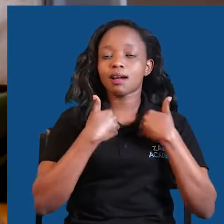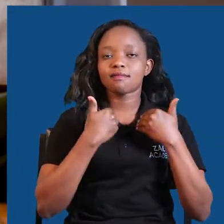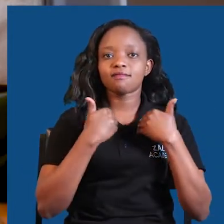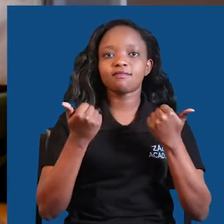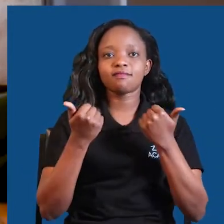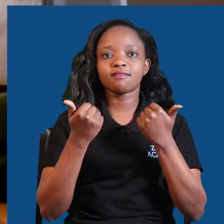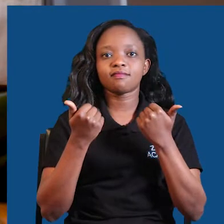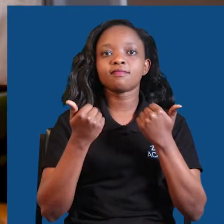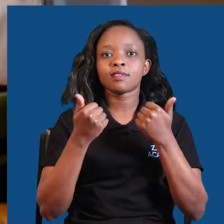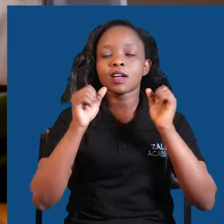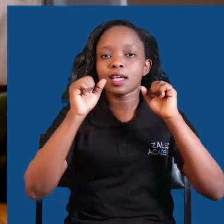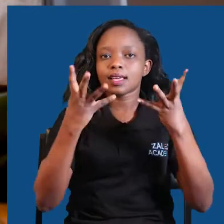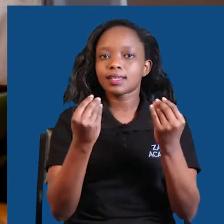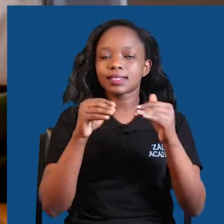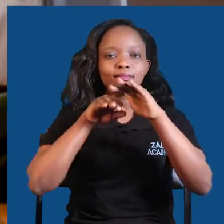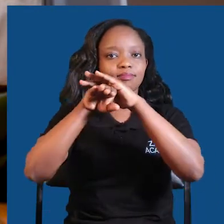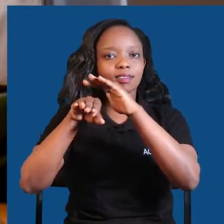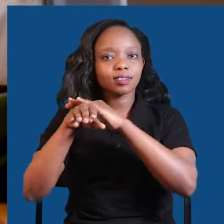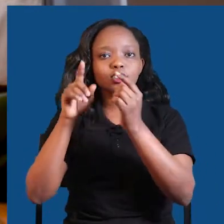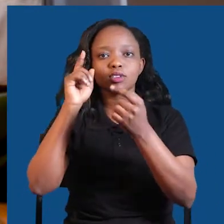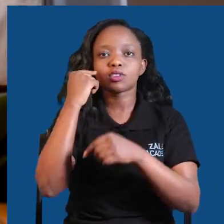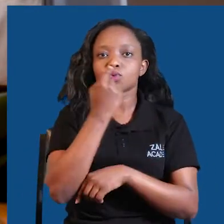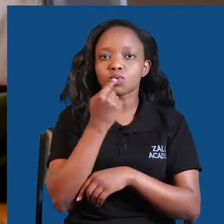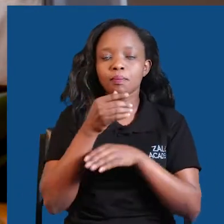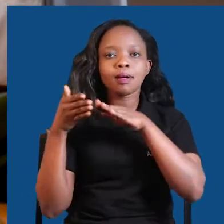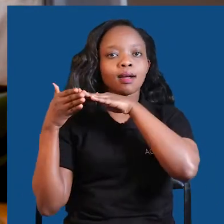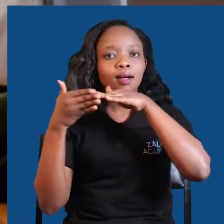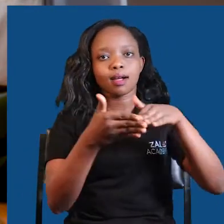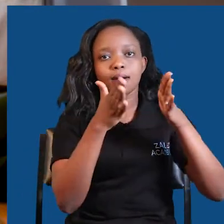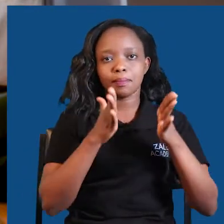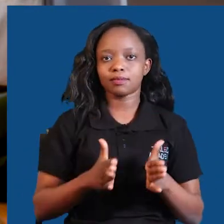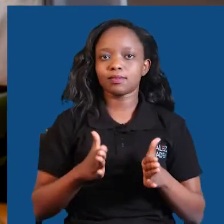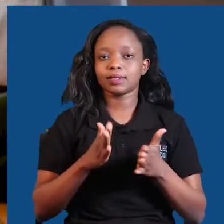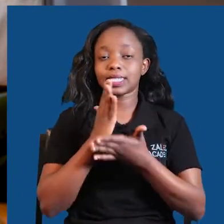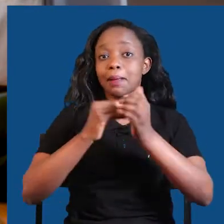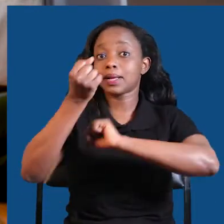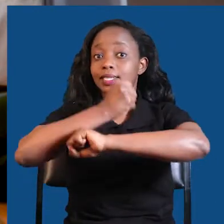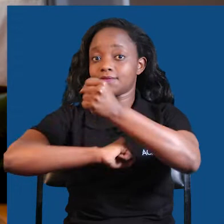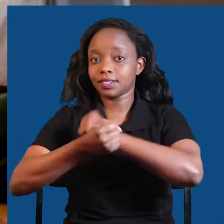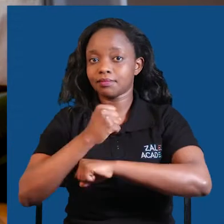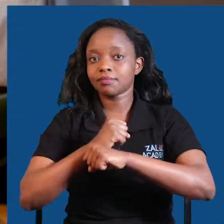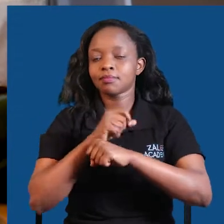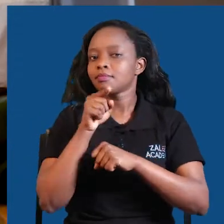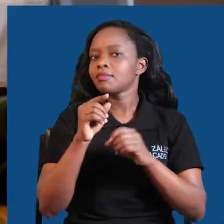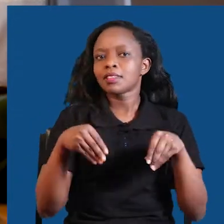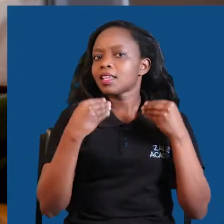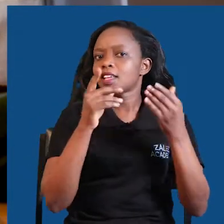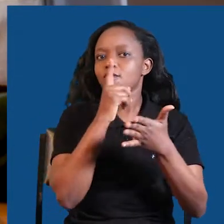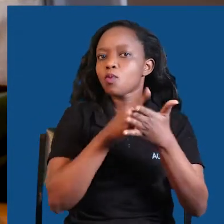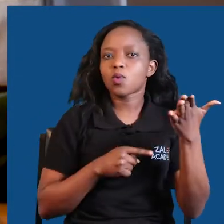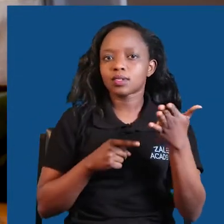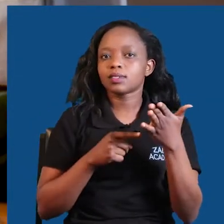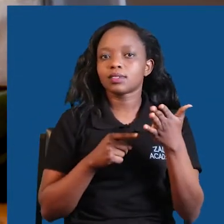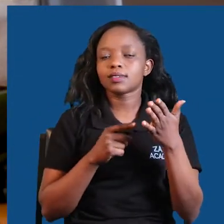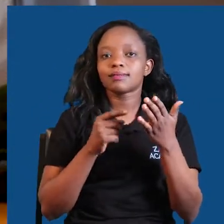softwares have bugs or they are easily accessible to hackers, or when you do a certain activity, it doesn't